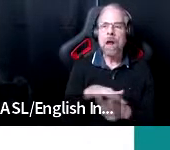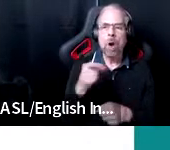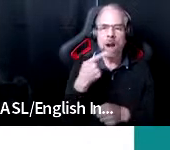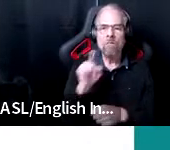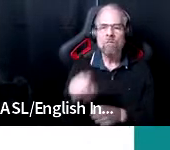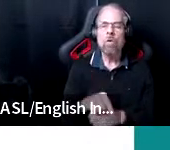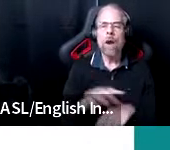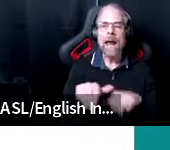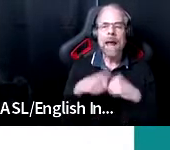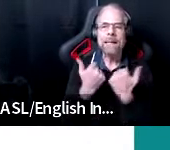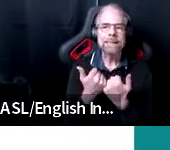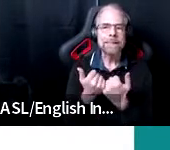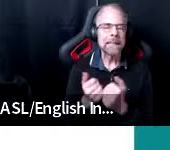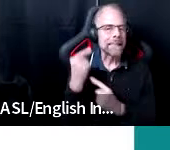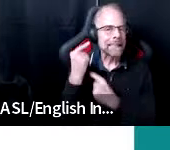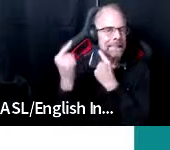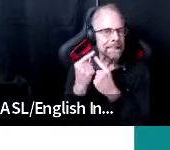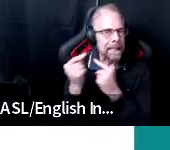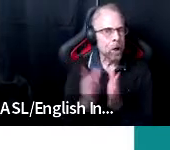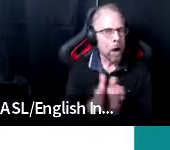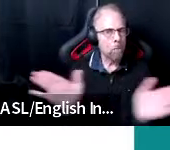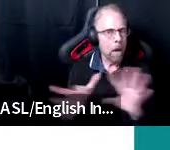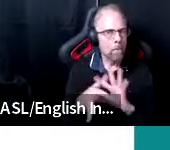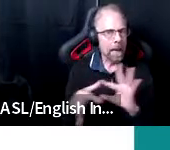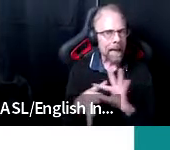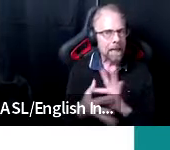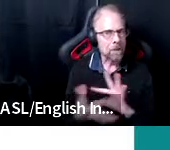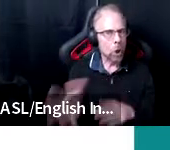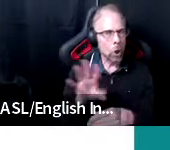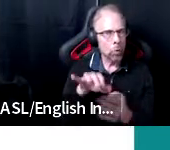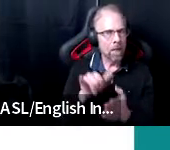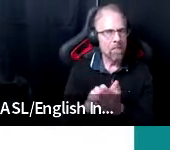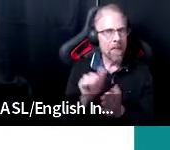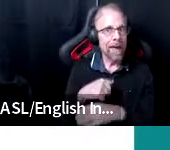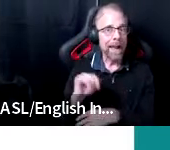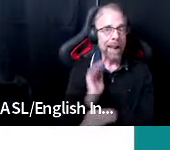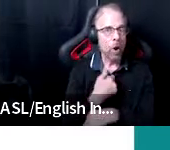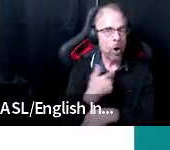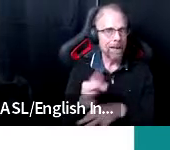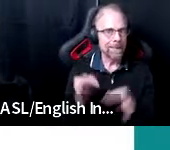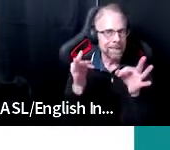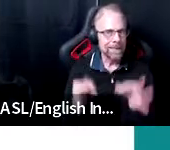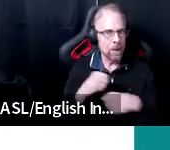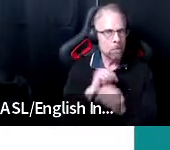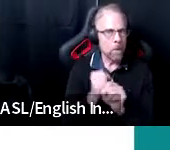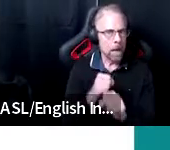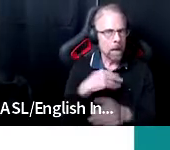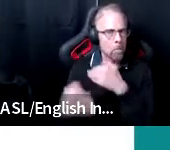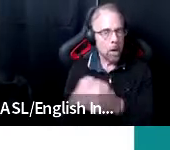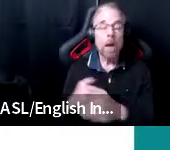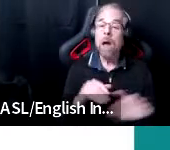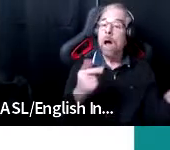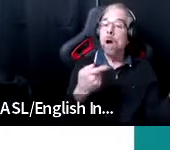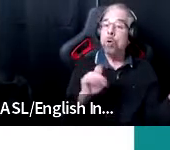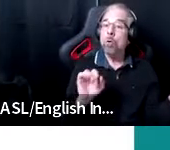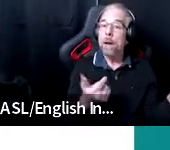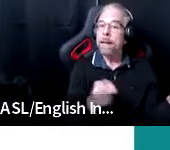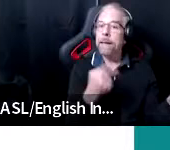consider public comments as part of that decision-making process. And as Greg was mentioning, the